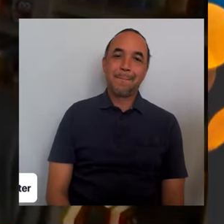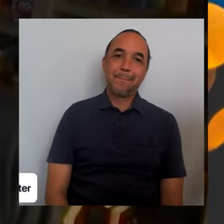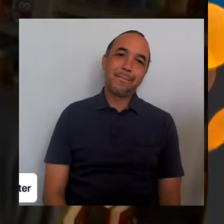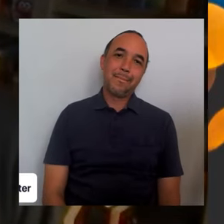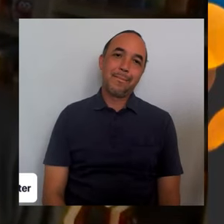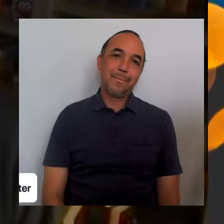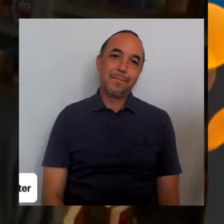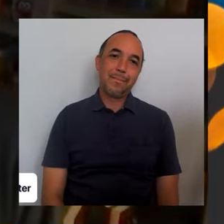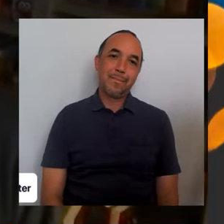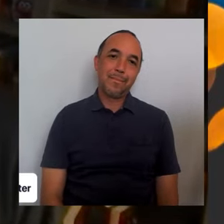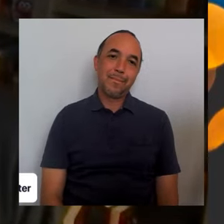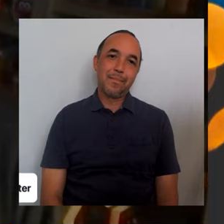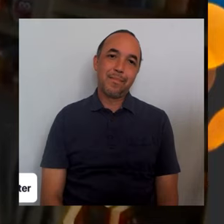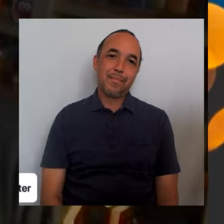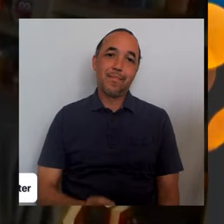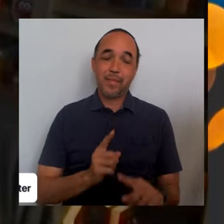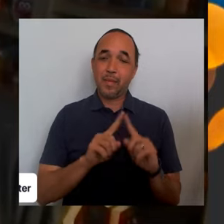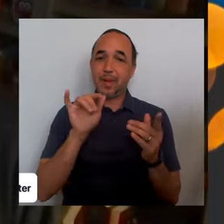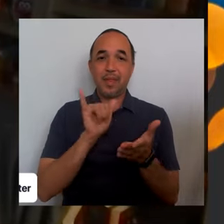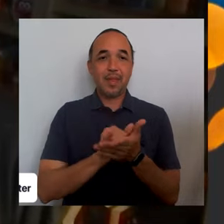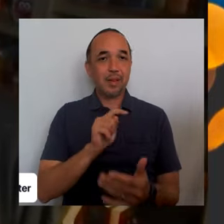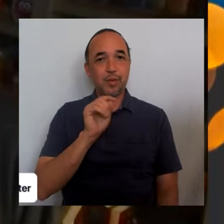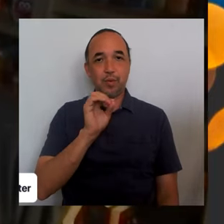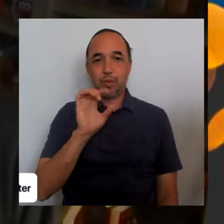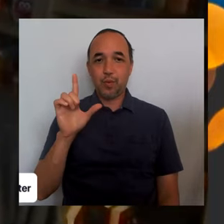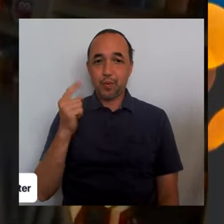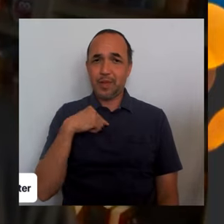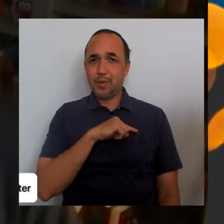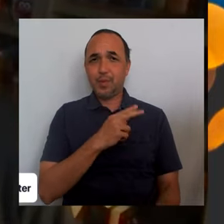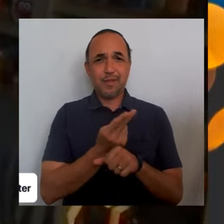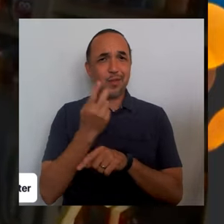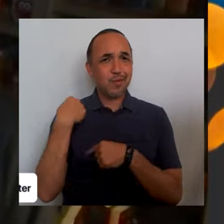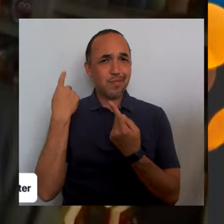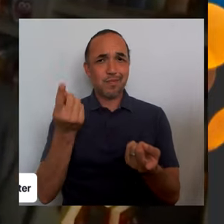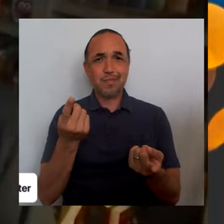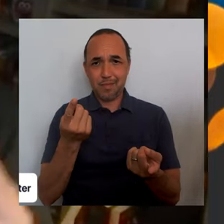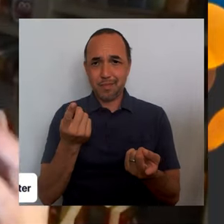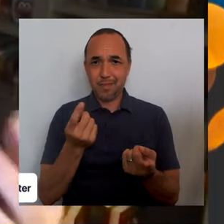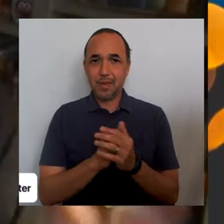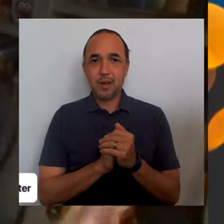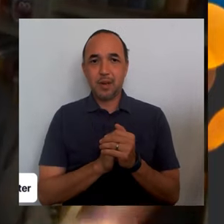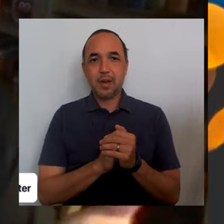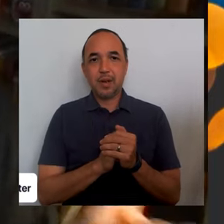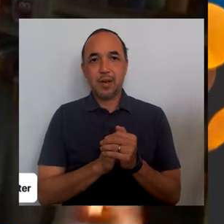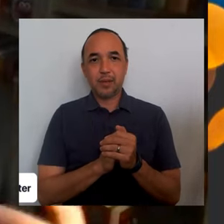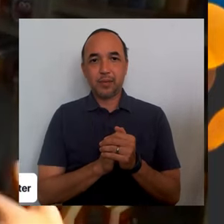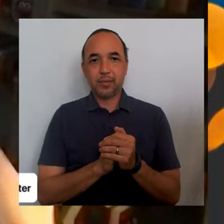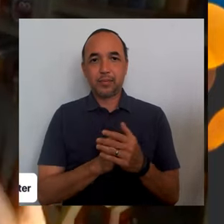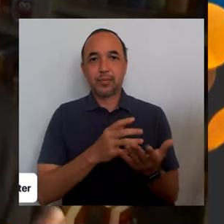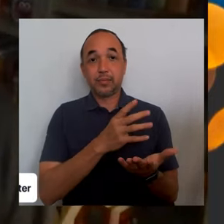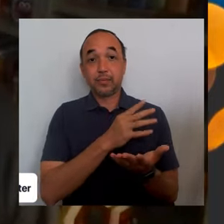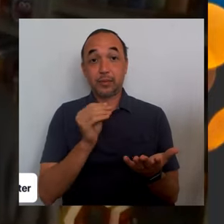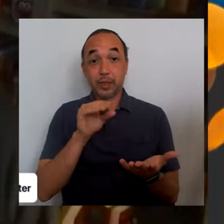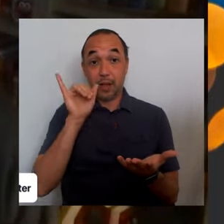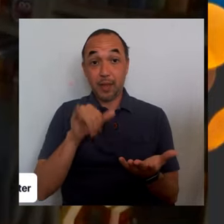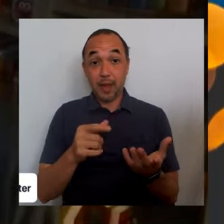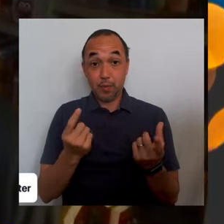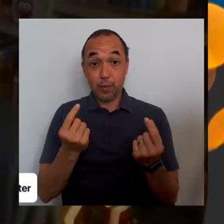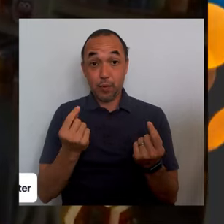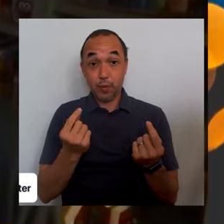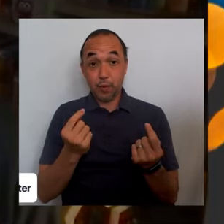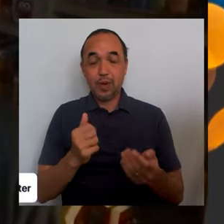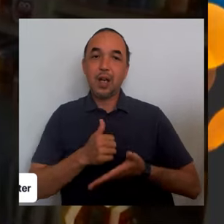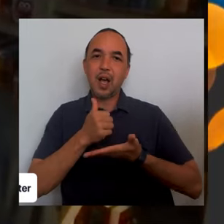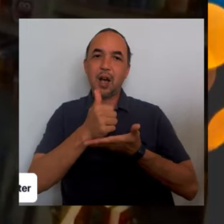it's always been a tool that we've used, and it, what it does is really helps you fact check the